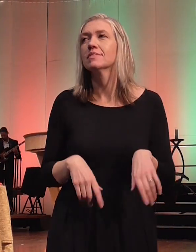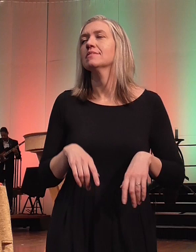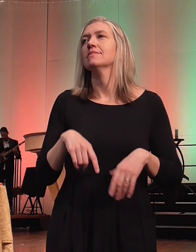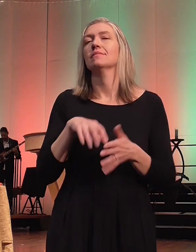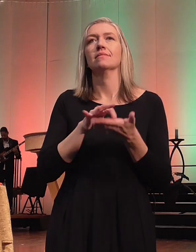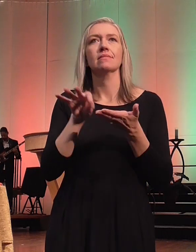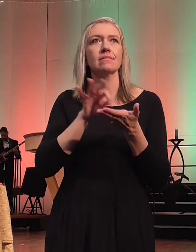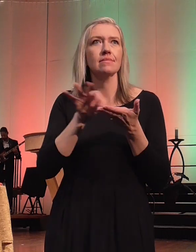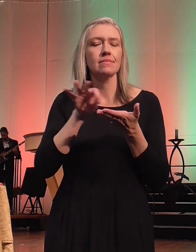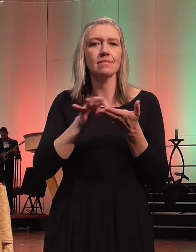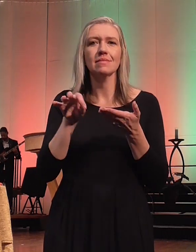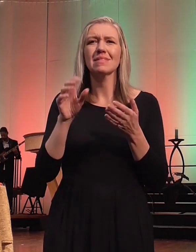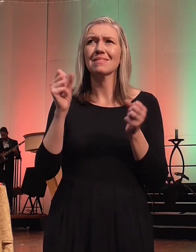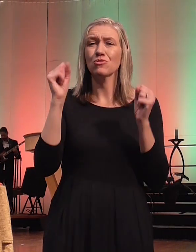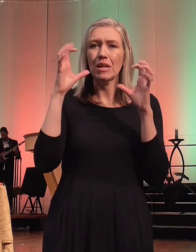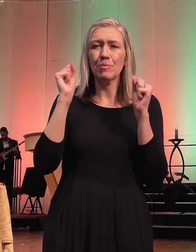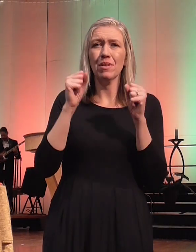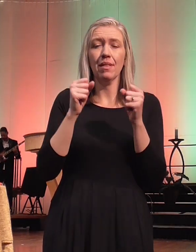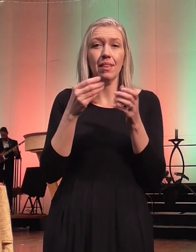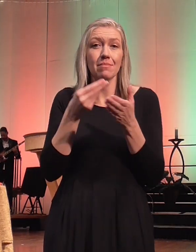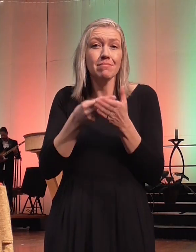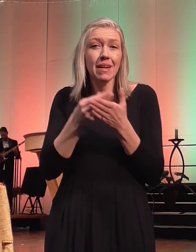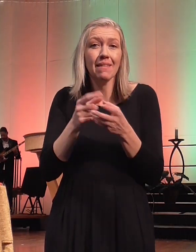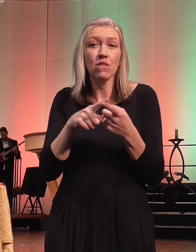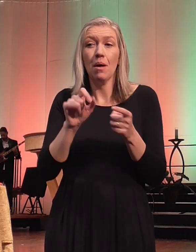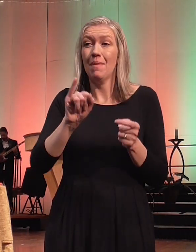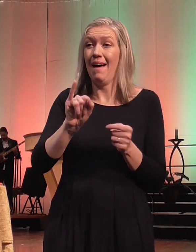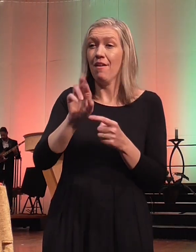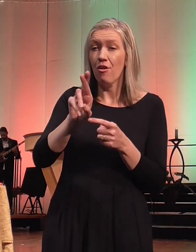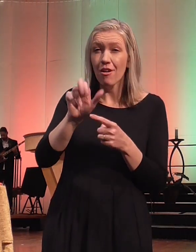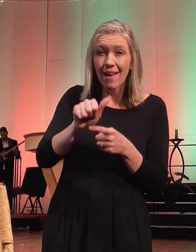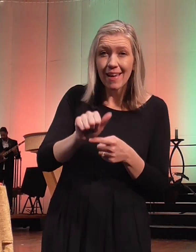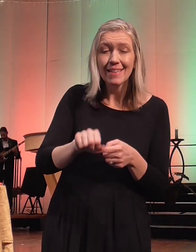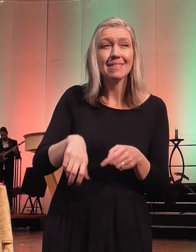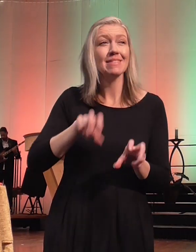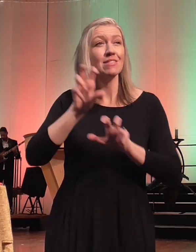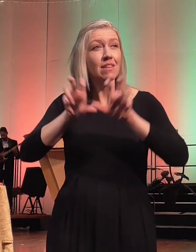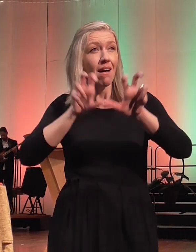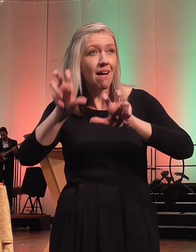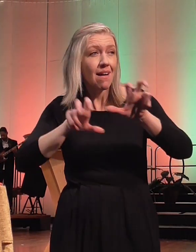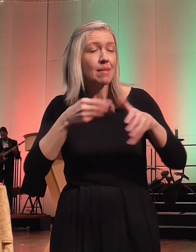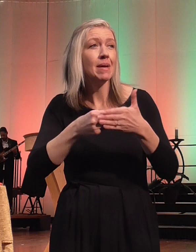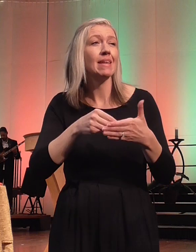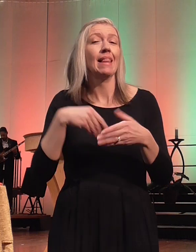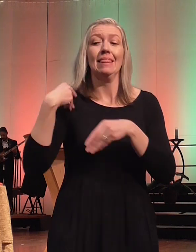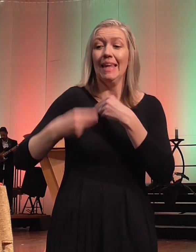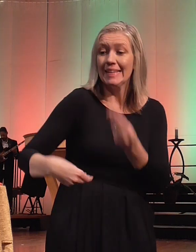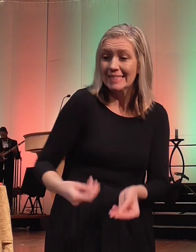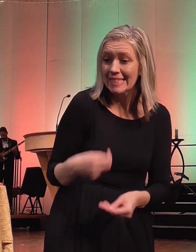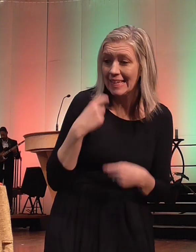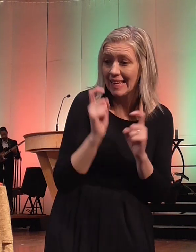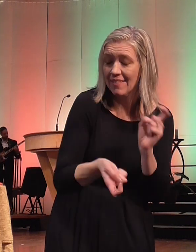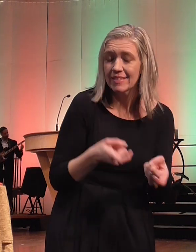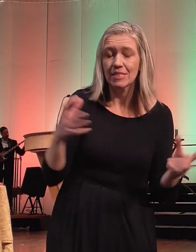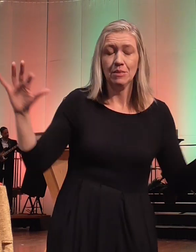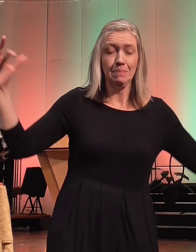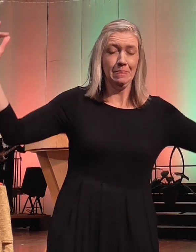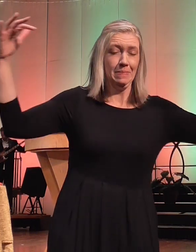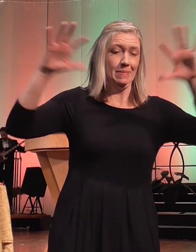the incredible distributions from people's IRAs and stock donations. You count the legacy gifts, and it all goes together. And